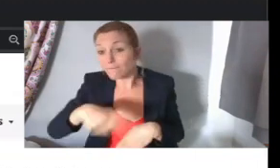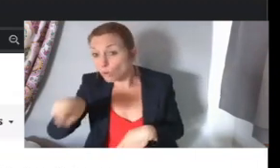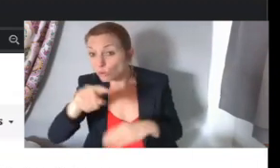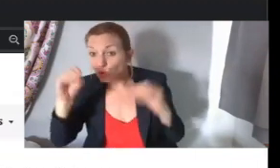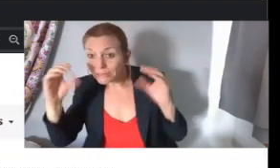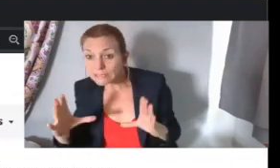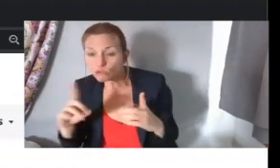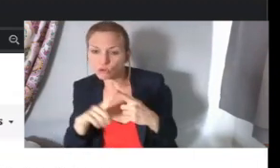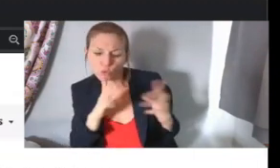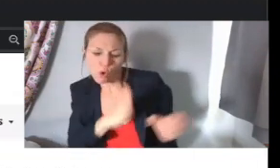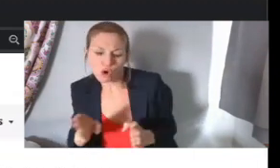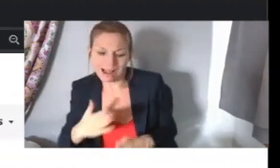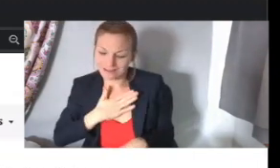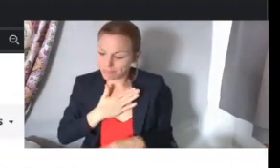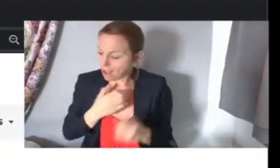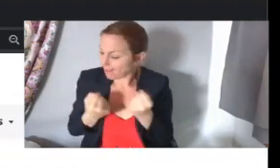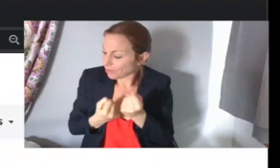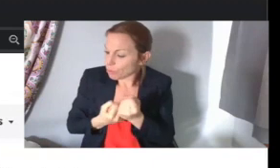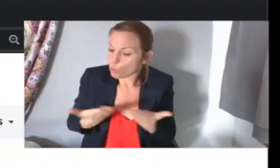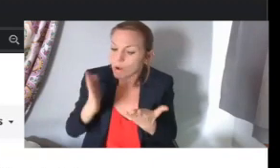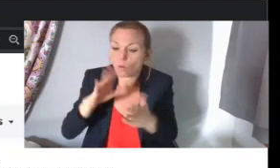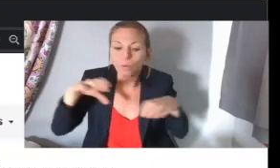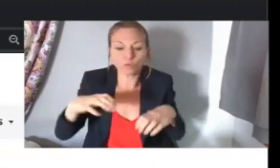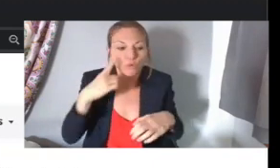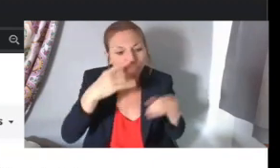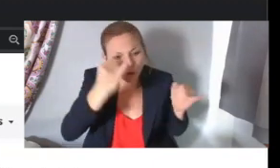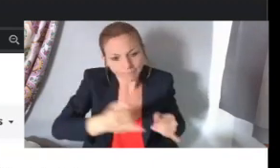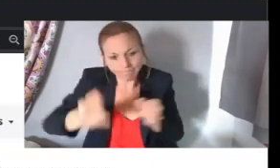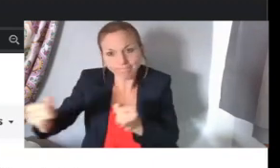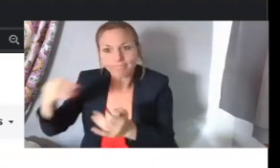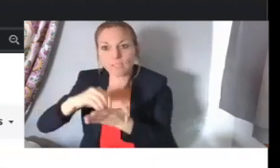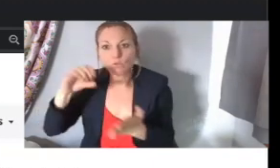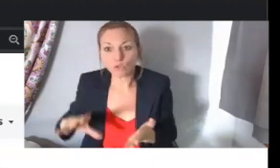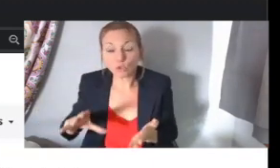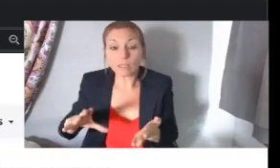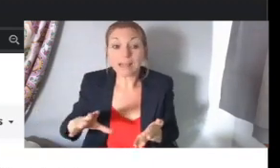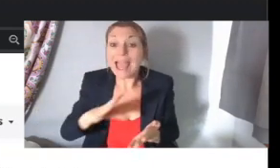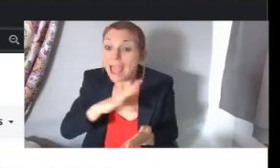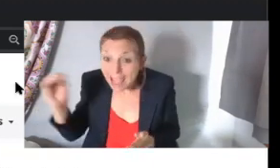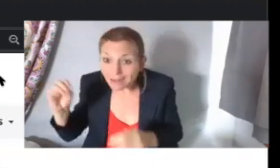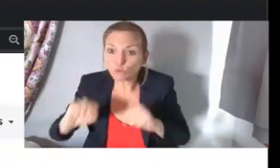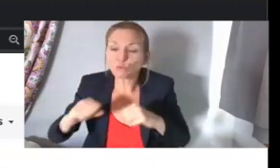each individual student, but it's also a space where you can design supports for the whole classroom.